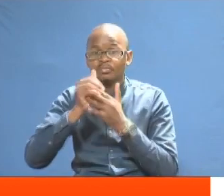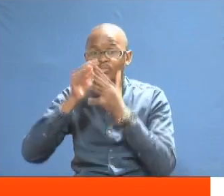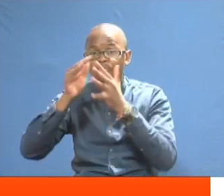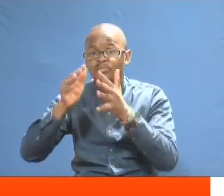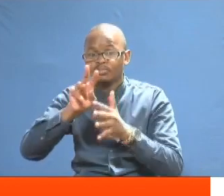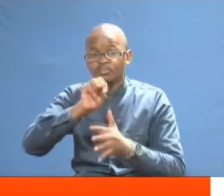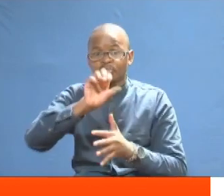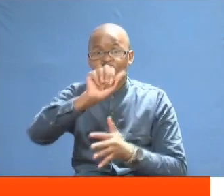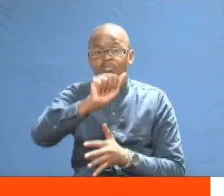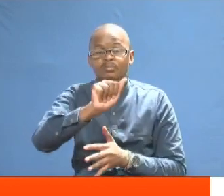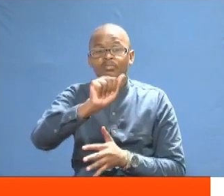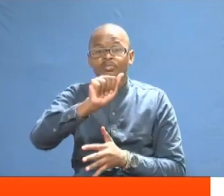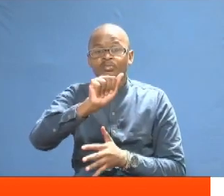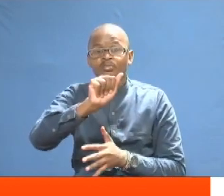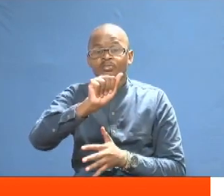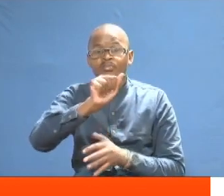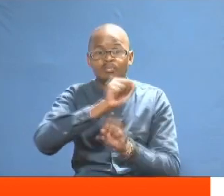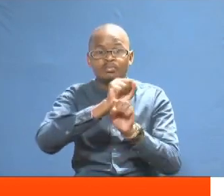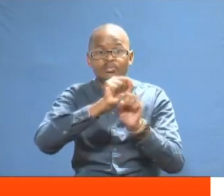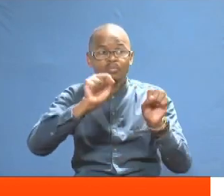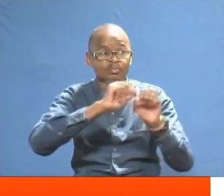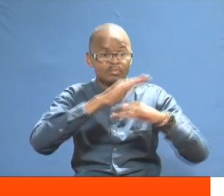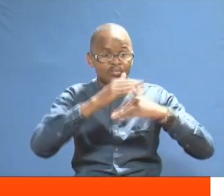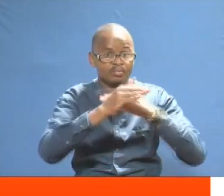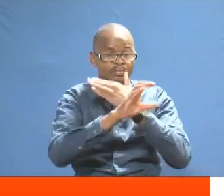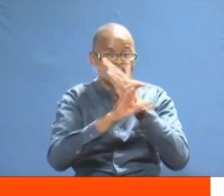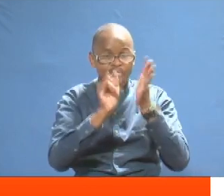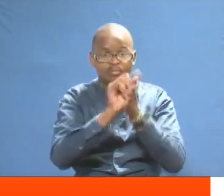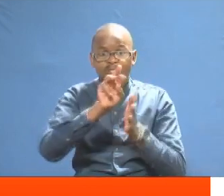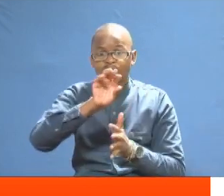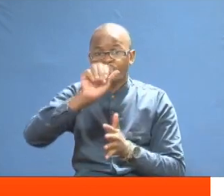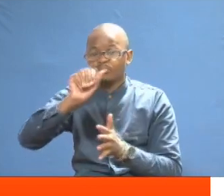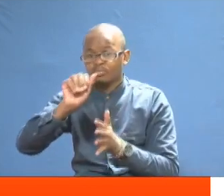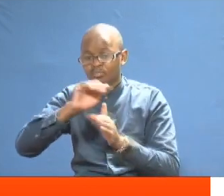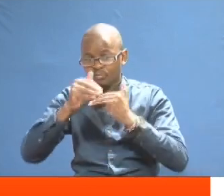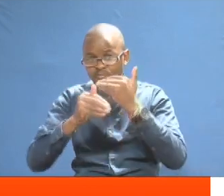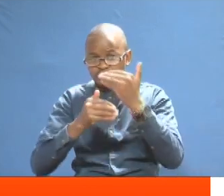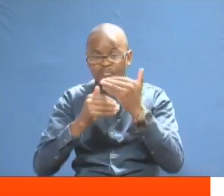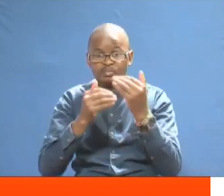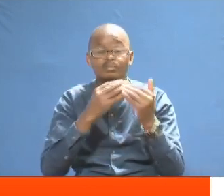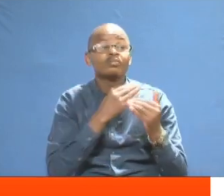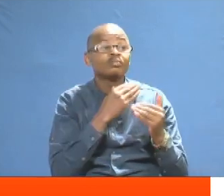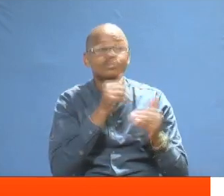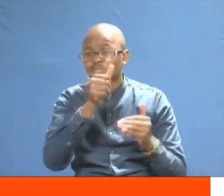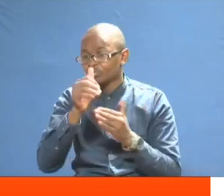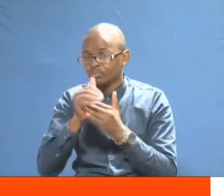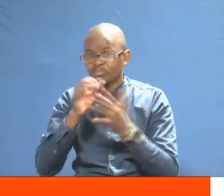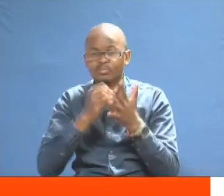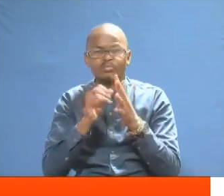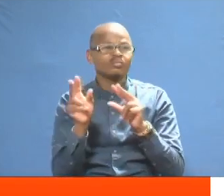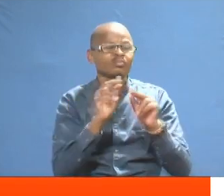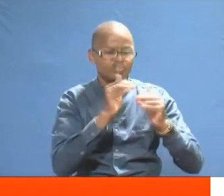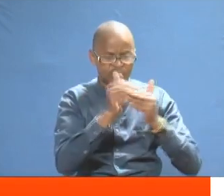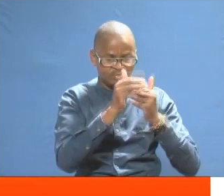from MCA to the president, or presidential candidates, or all candidates from MCA. So everybody, and I've had other leaders, it is normal.